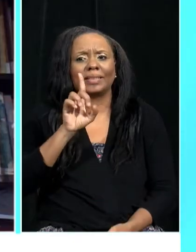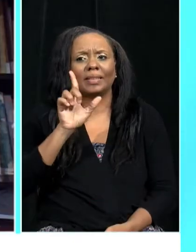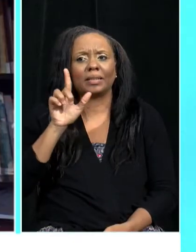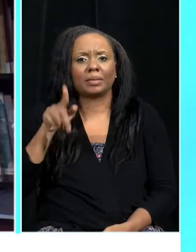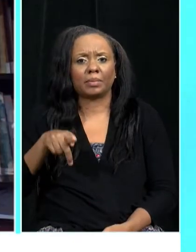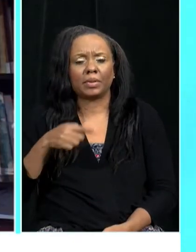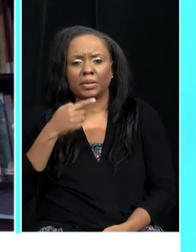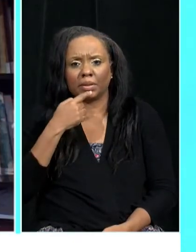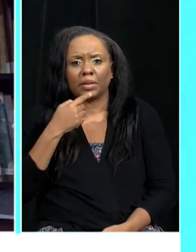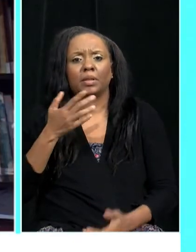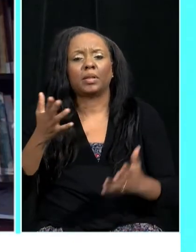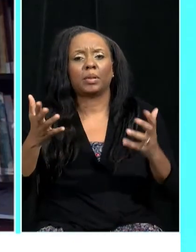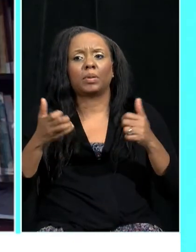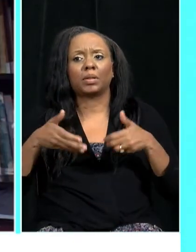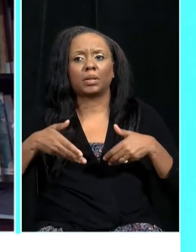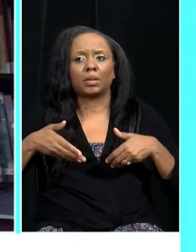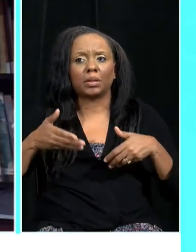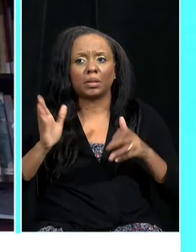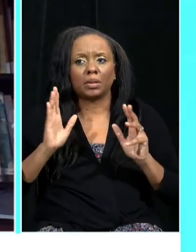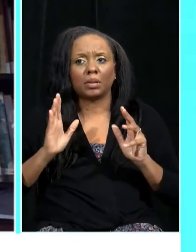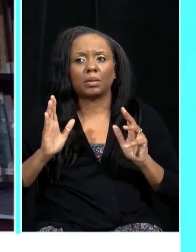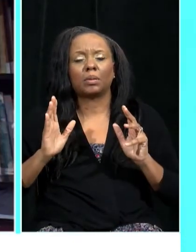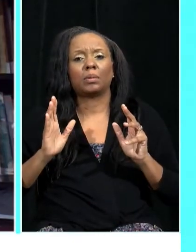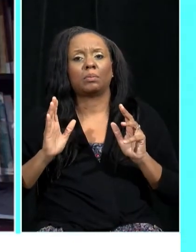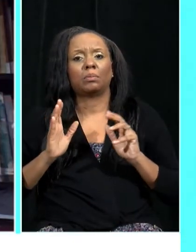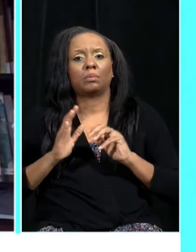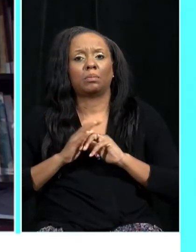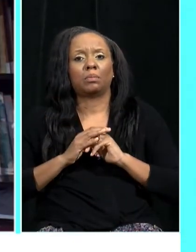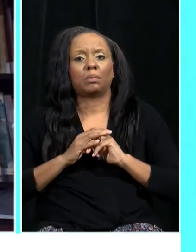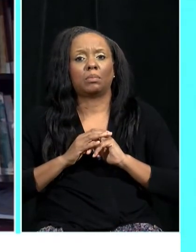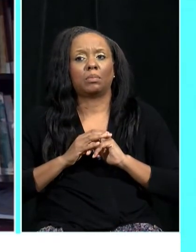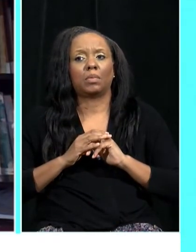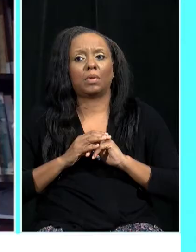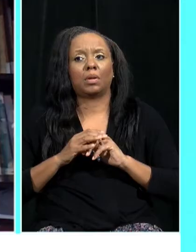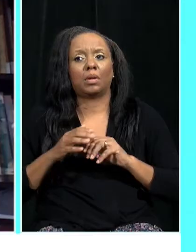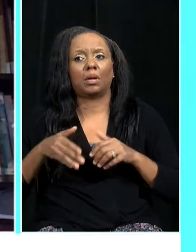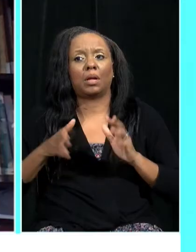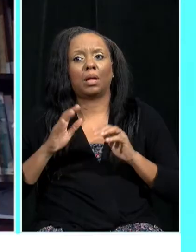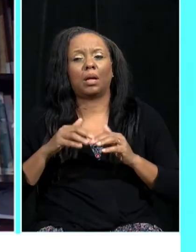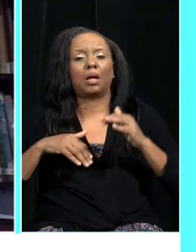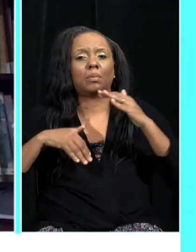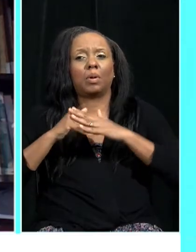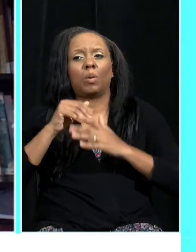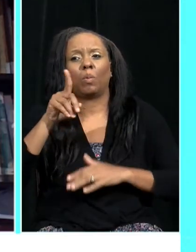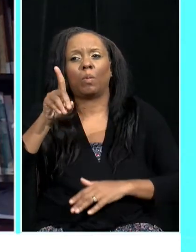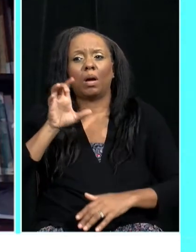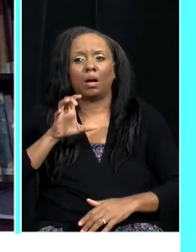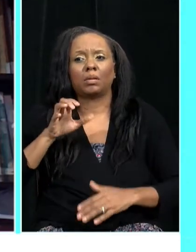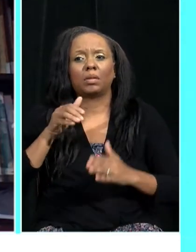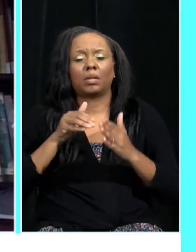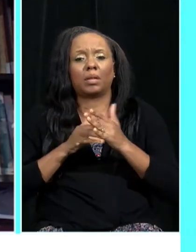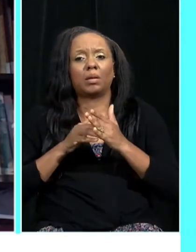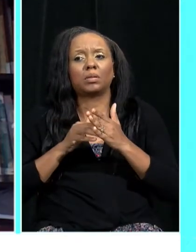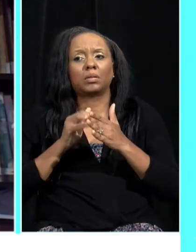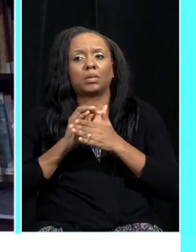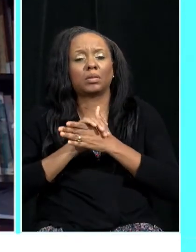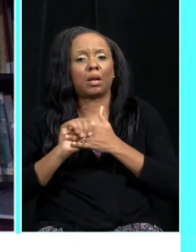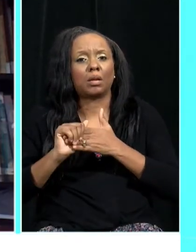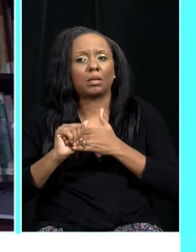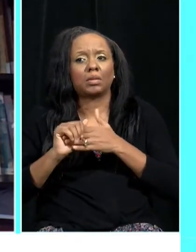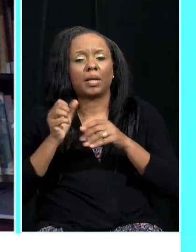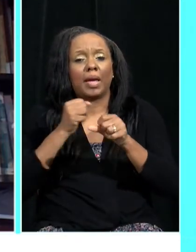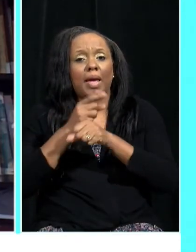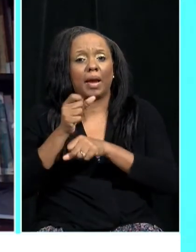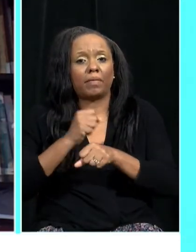to allow persons a foreign exchange allowance of up to 100,000 a year to invest and trade. And I think as